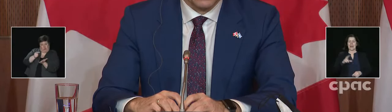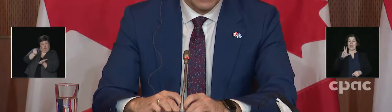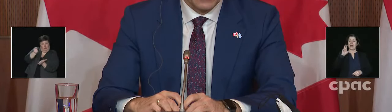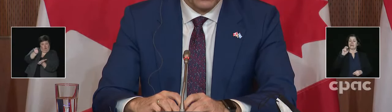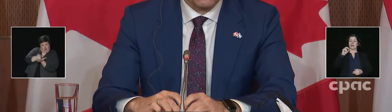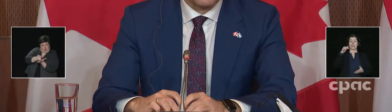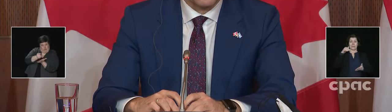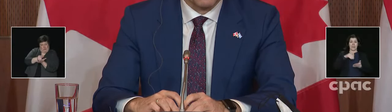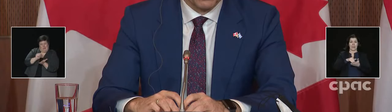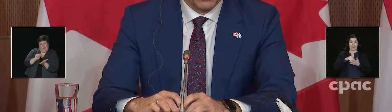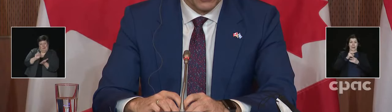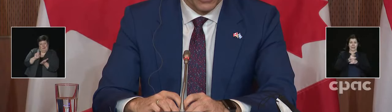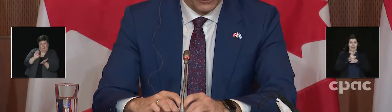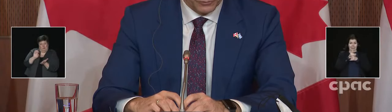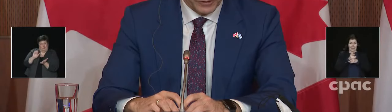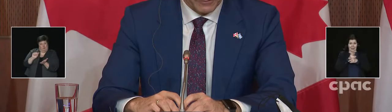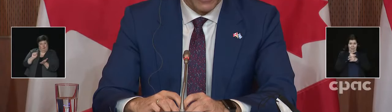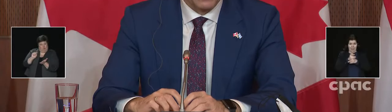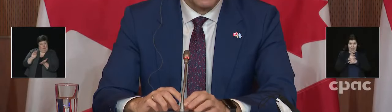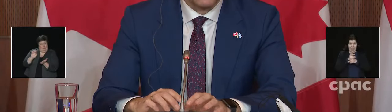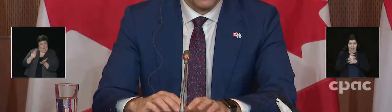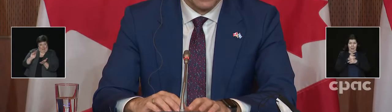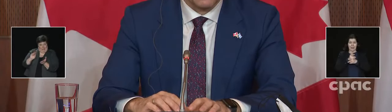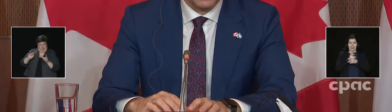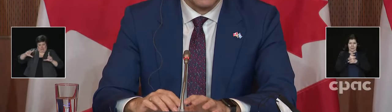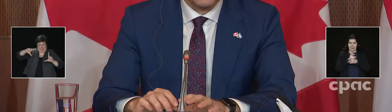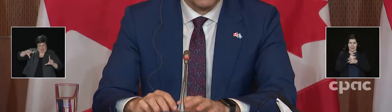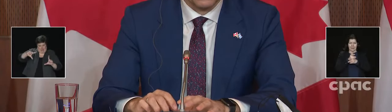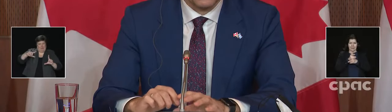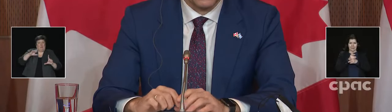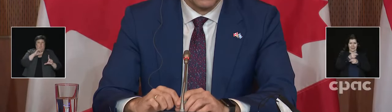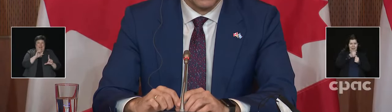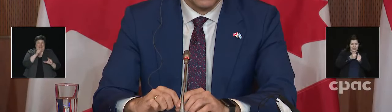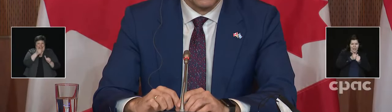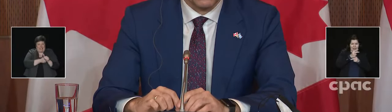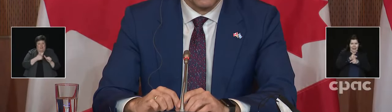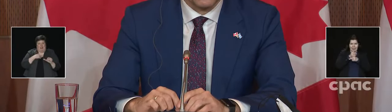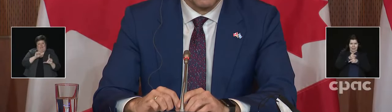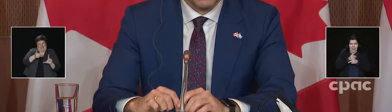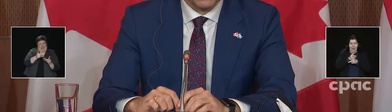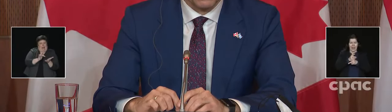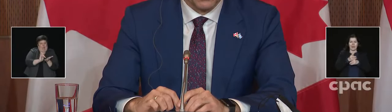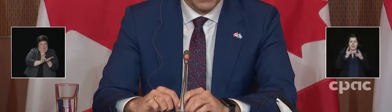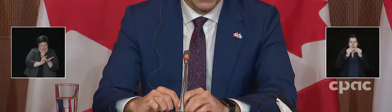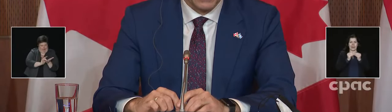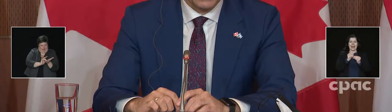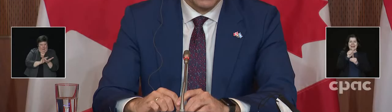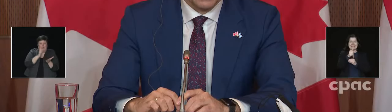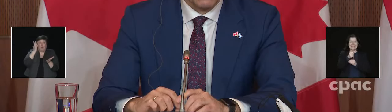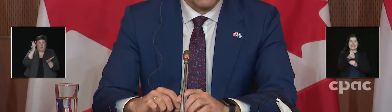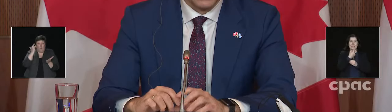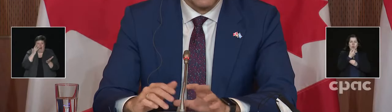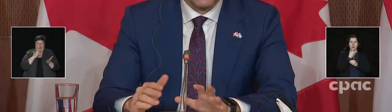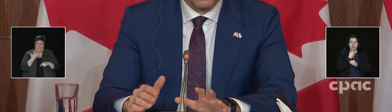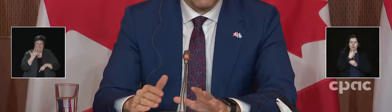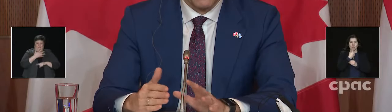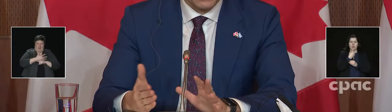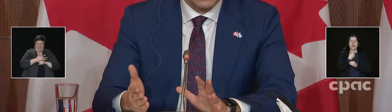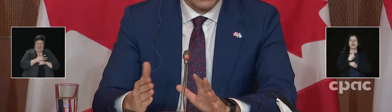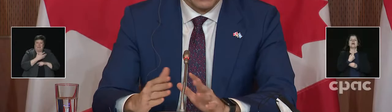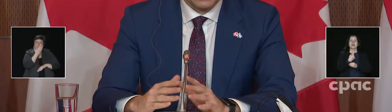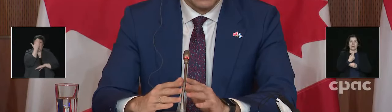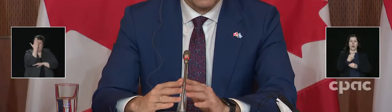with 10 doses per treatment, 5 days, two doses per day. I understand